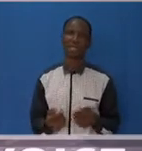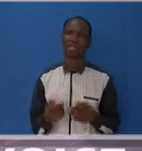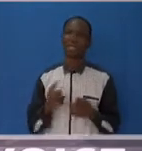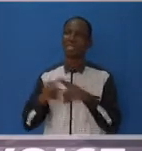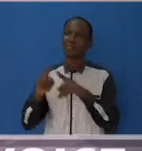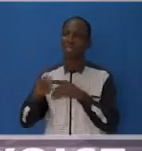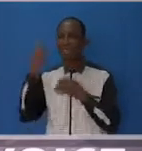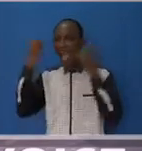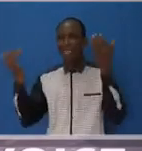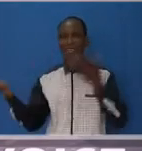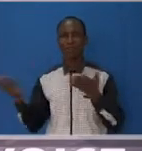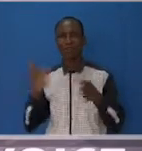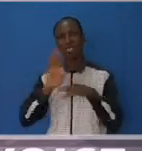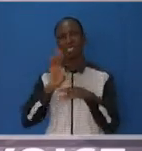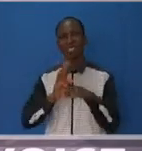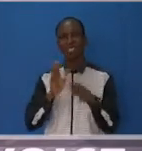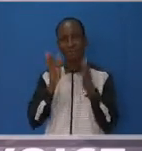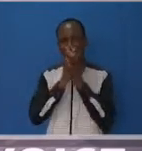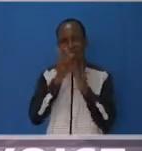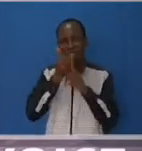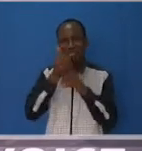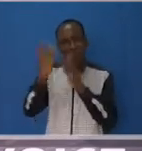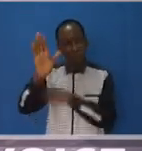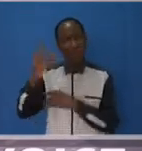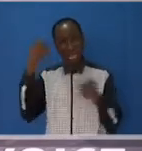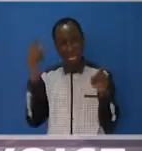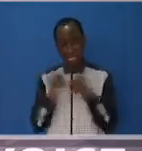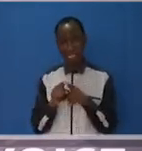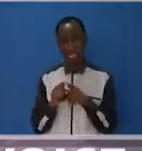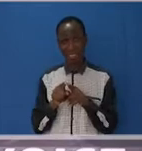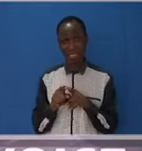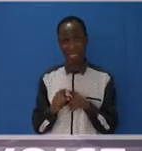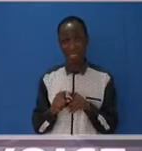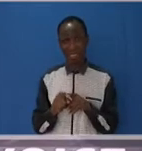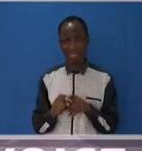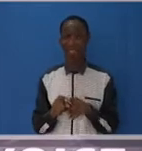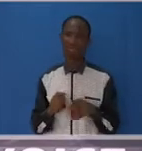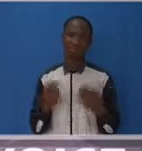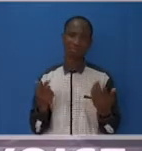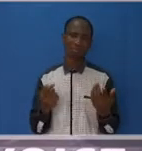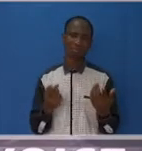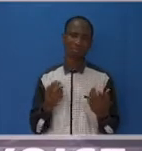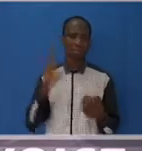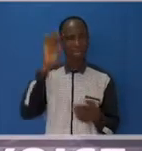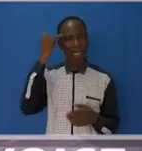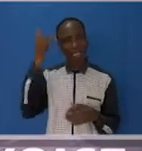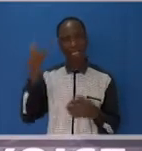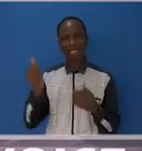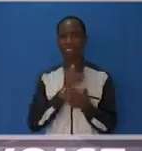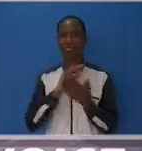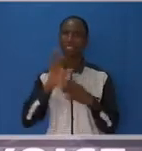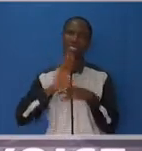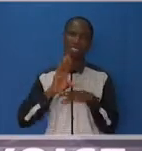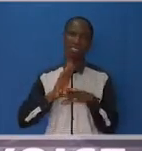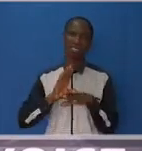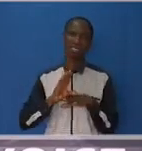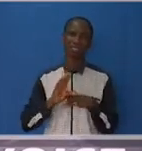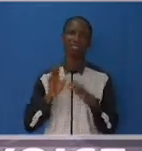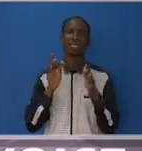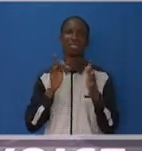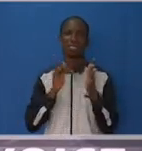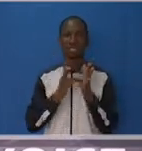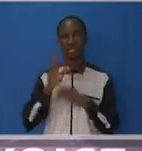ana amude aba mu amoye ni nyina no enu na ama sa nso no entumi ye kristo na safo Christo na safo Church